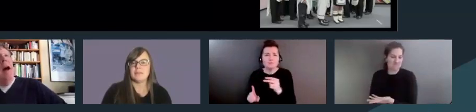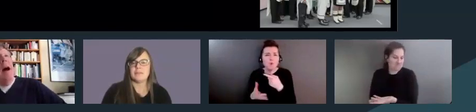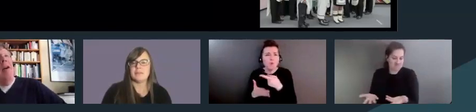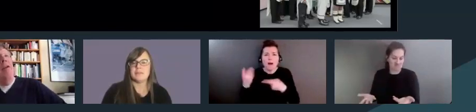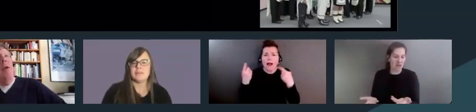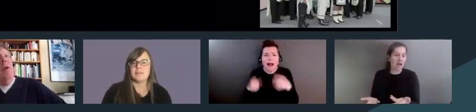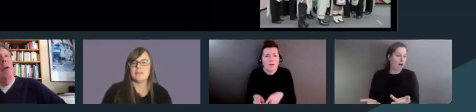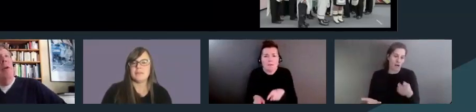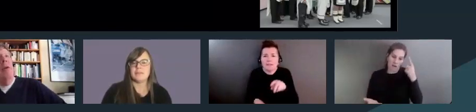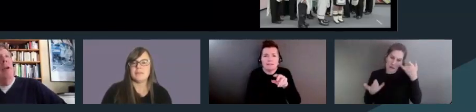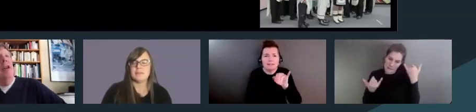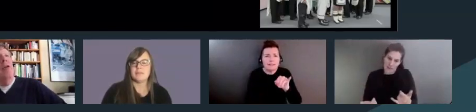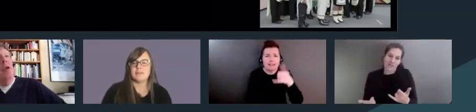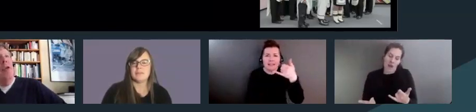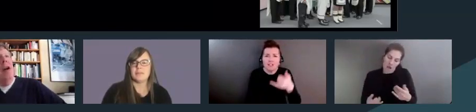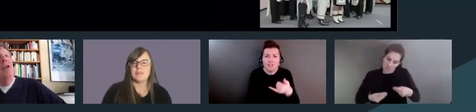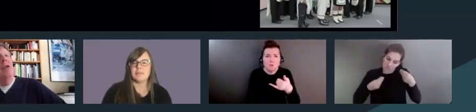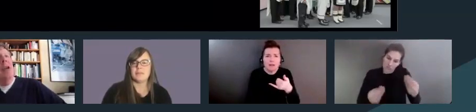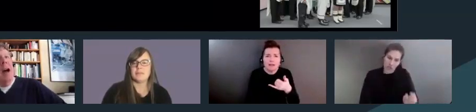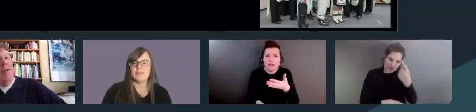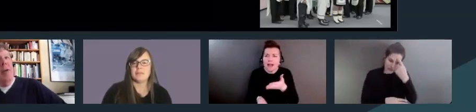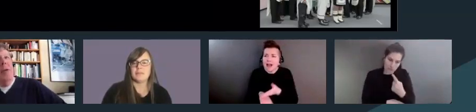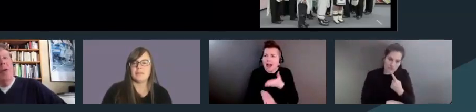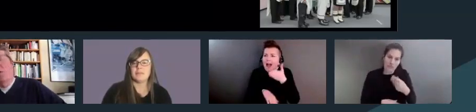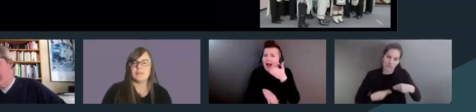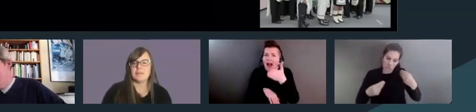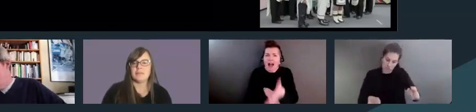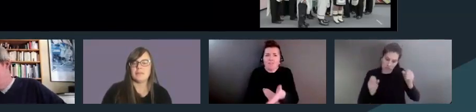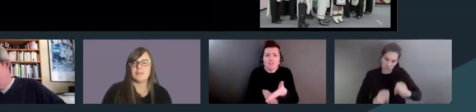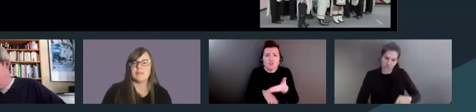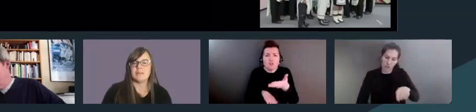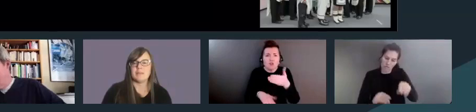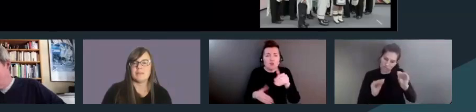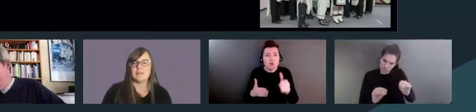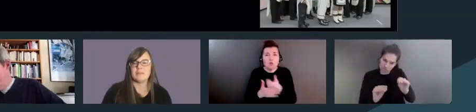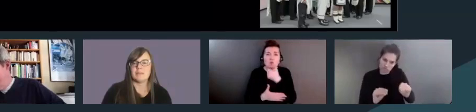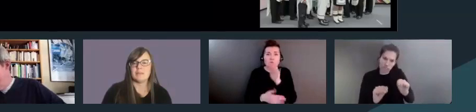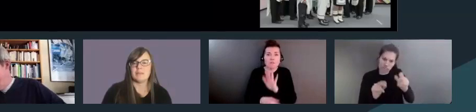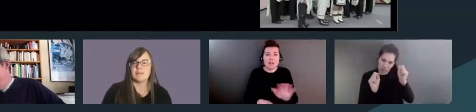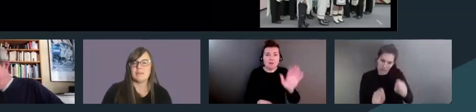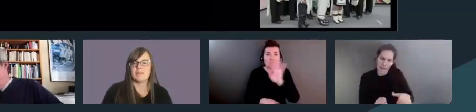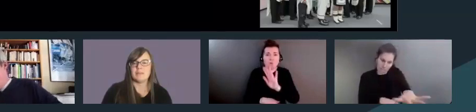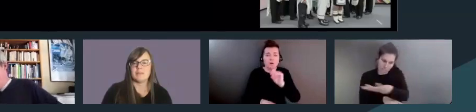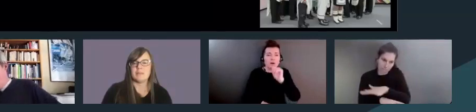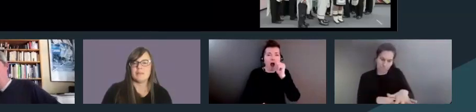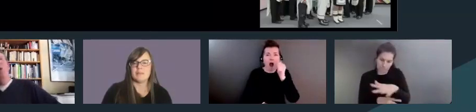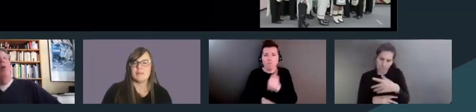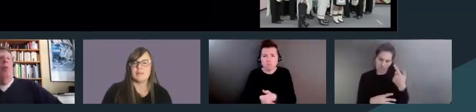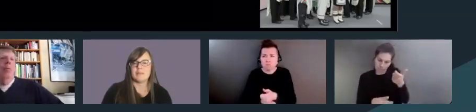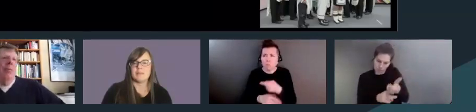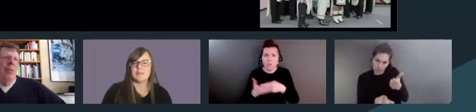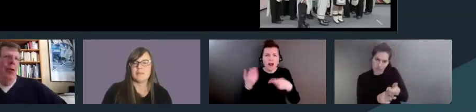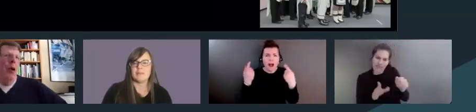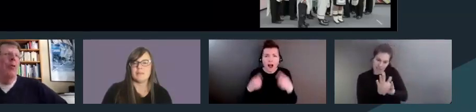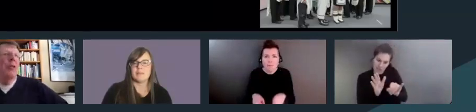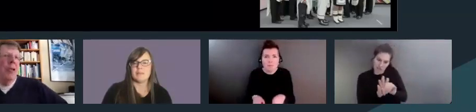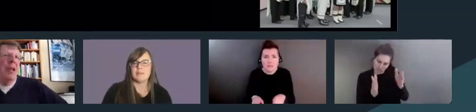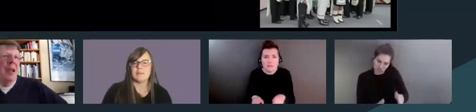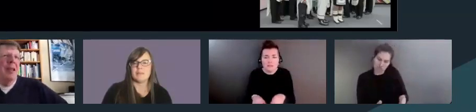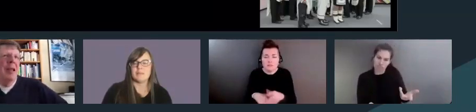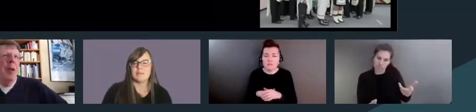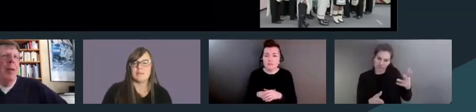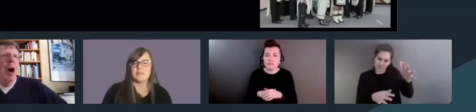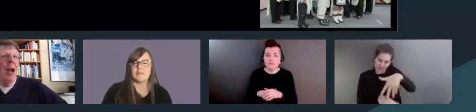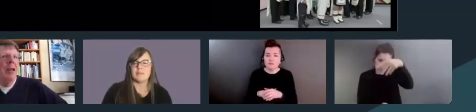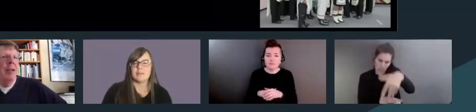Nunavut in the 4 or 5 years after the new territory was created. 2 quotes